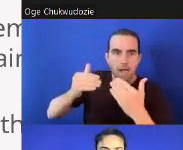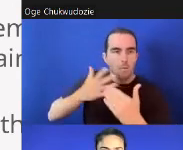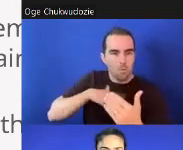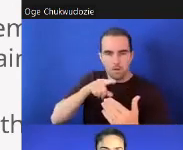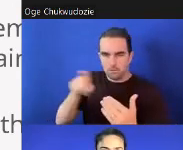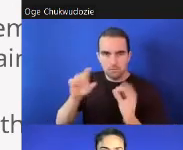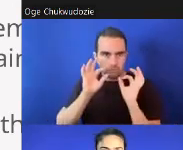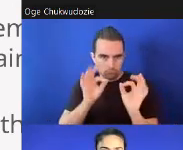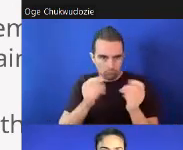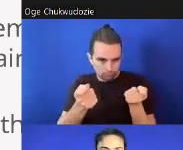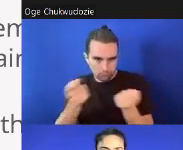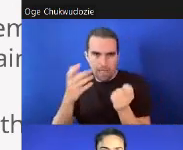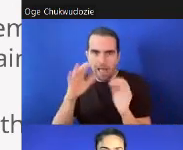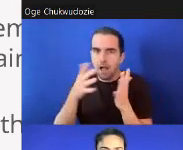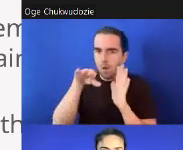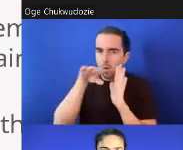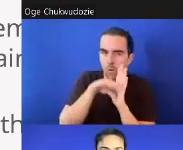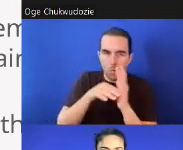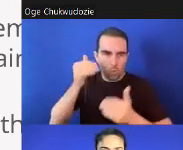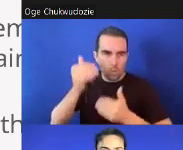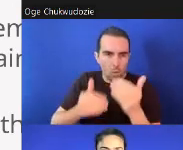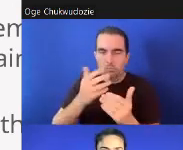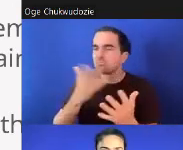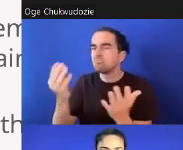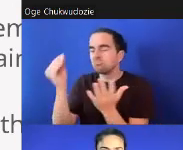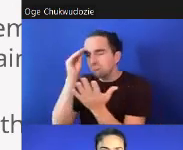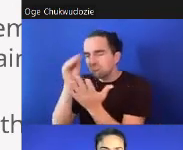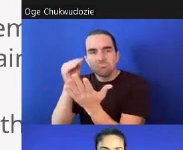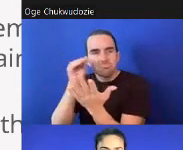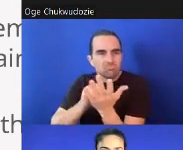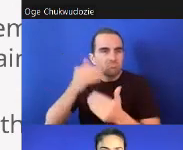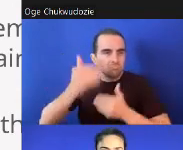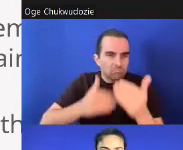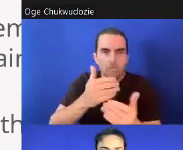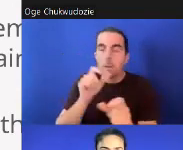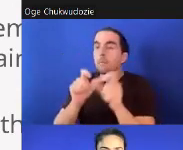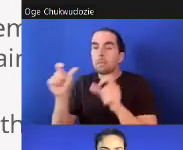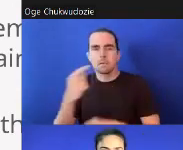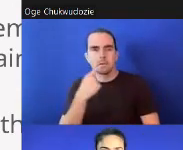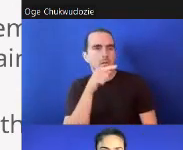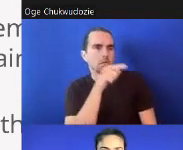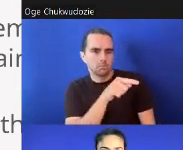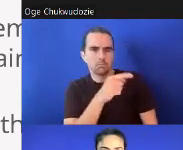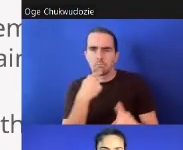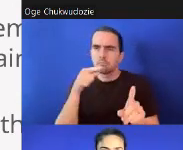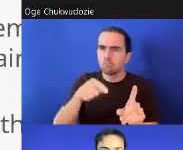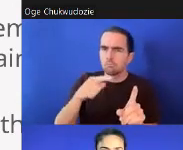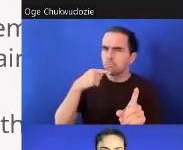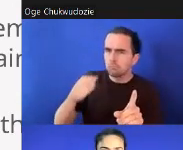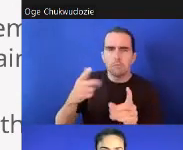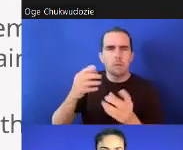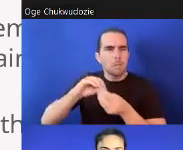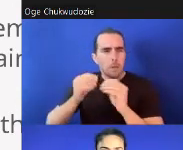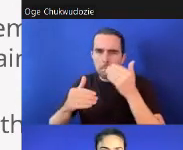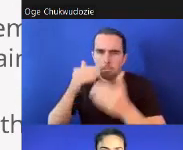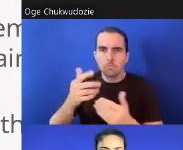person, even when we tell him our concerns, they don't do anything about it, or they don't take it up to the organization, or we